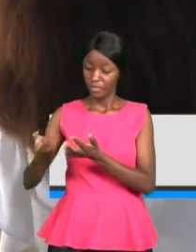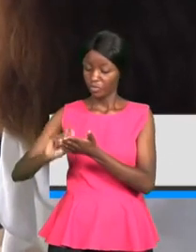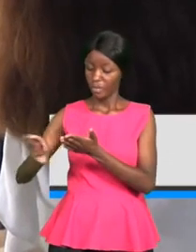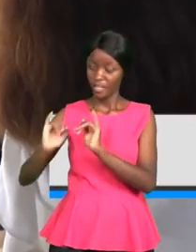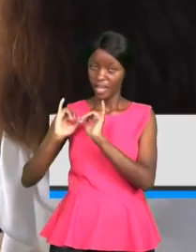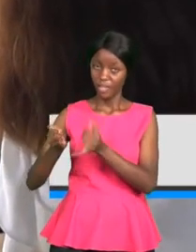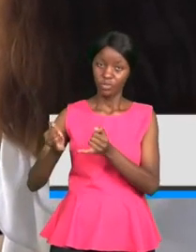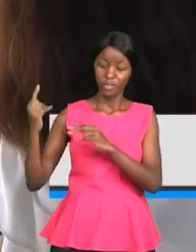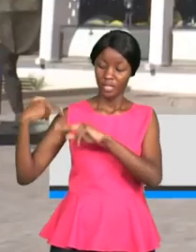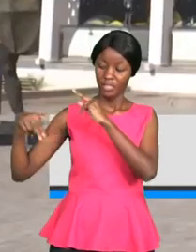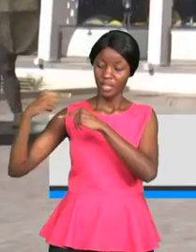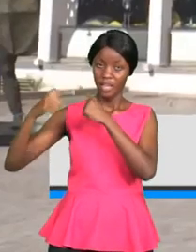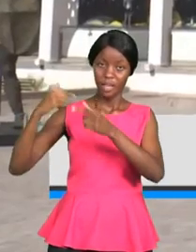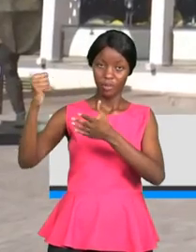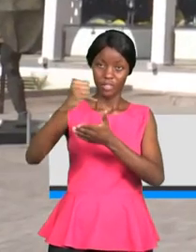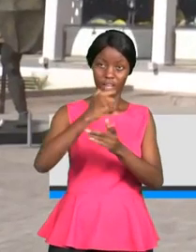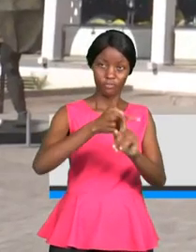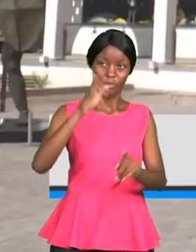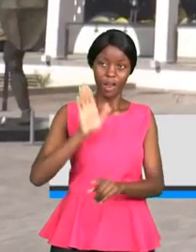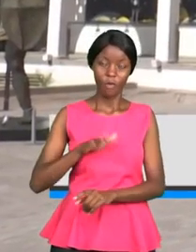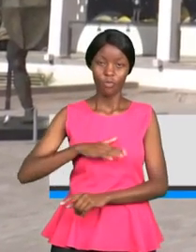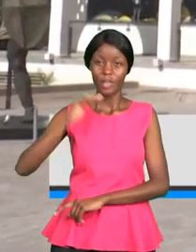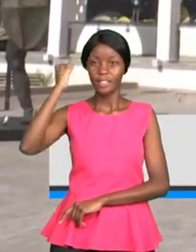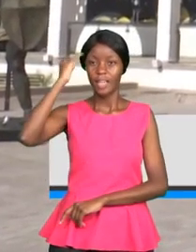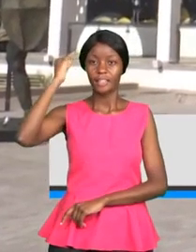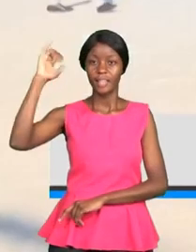a new history of art from a female perspective.